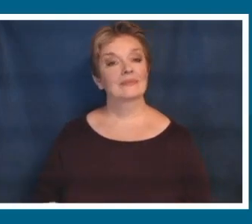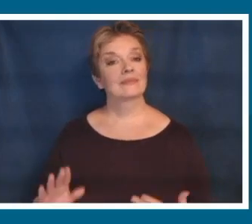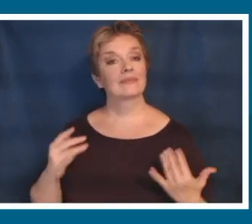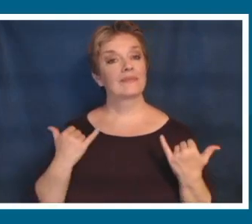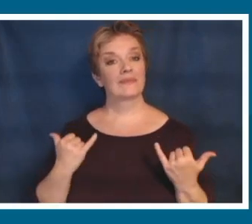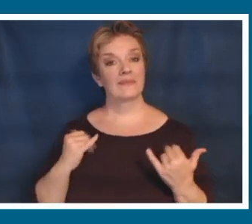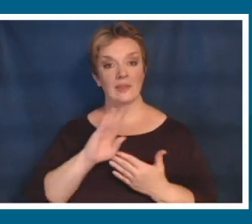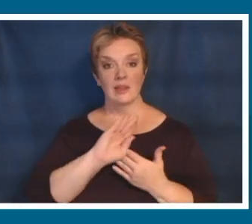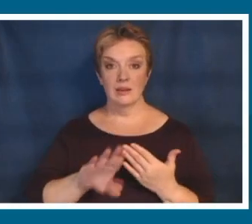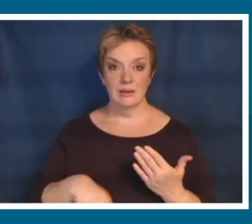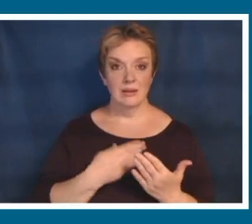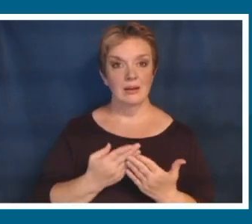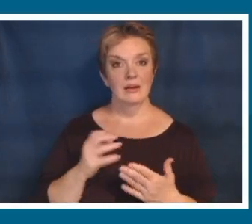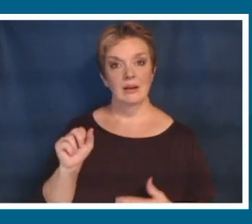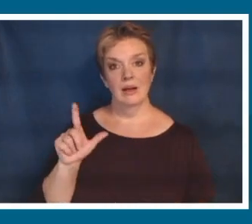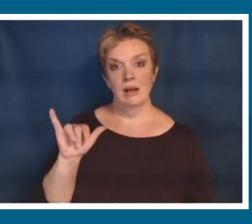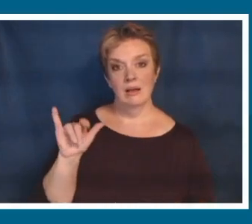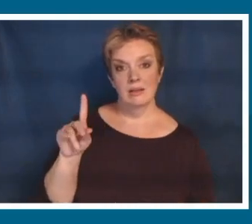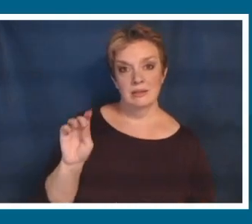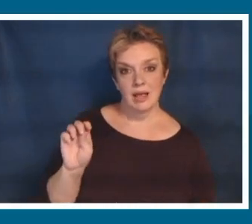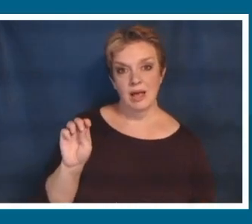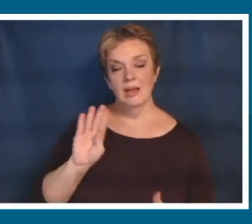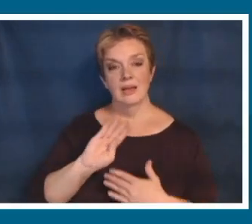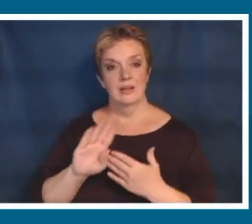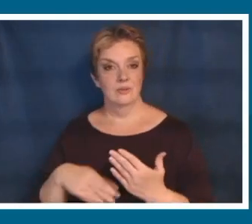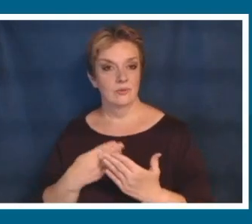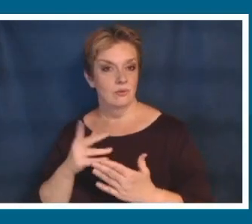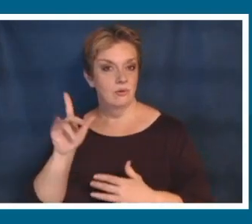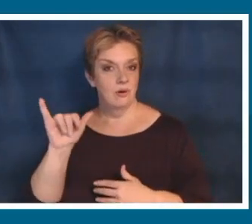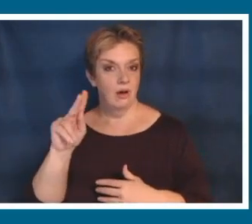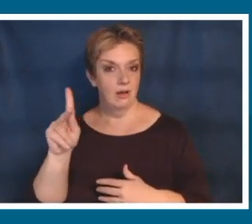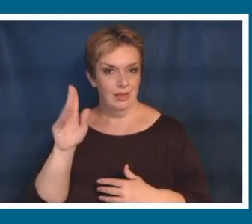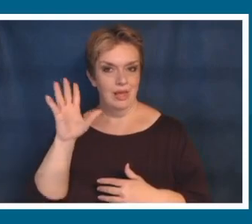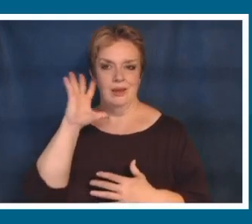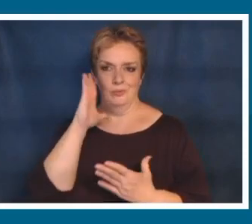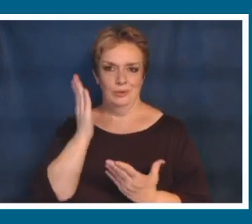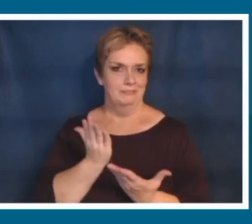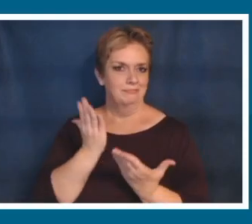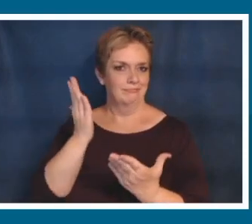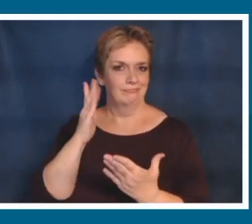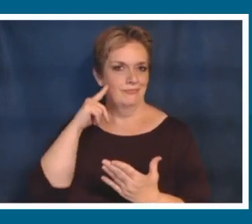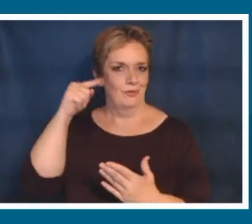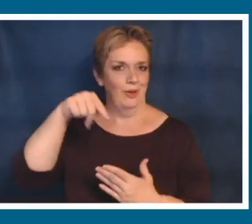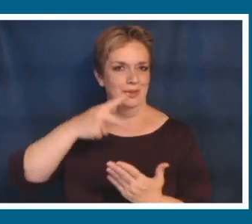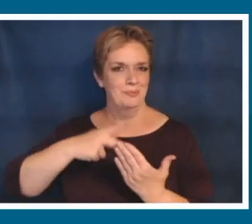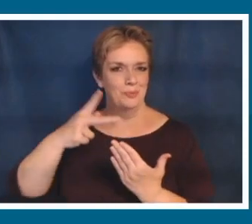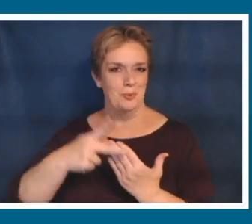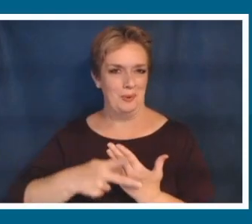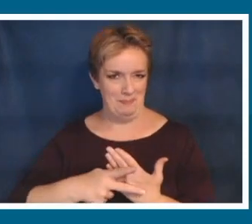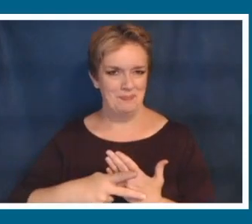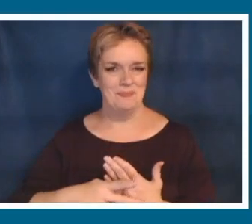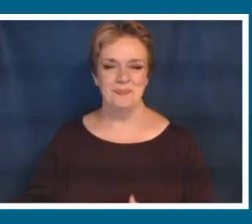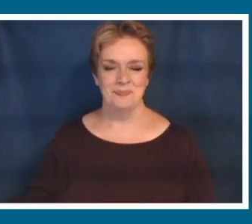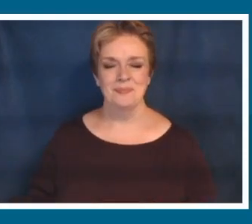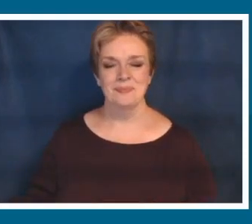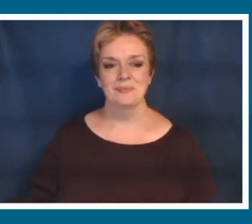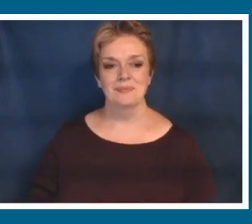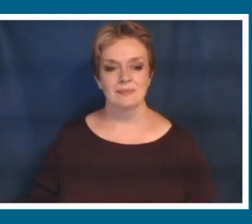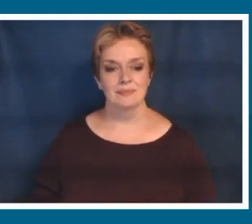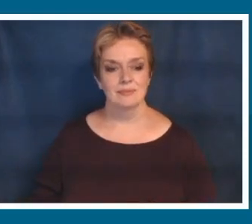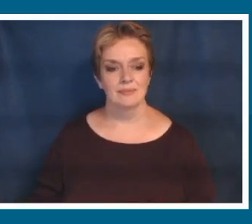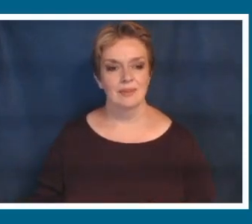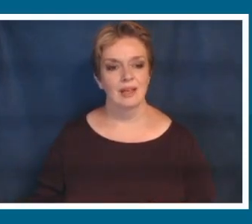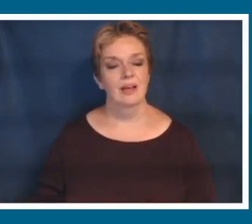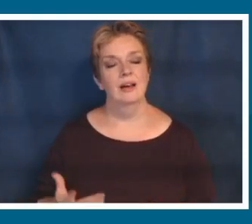session will be available as part of this program. So once you've logged in, you have access. And I can't thank